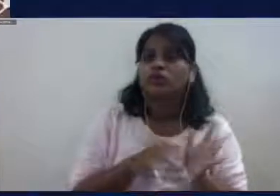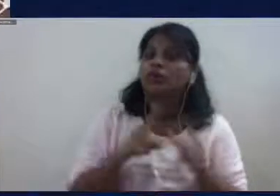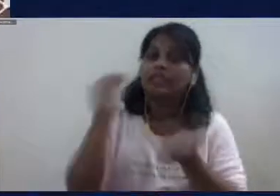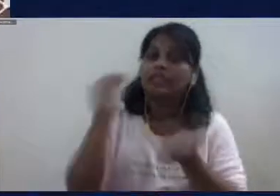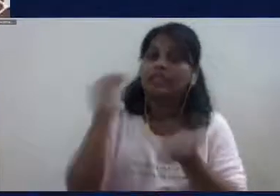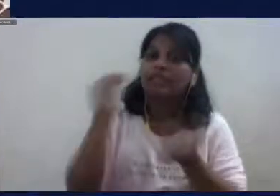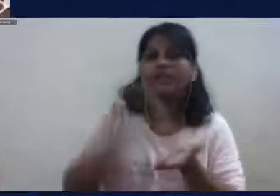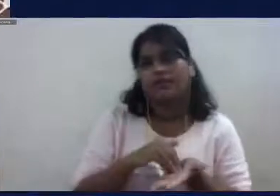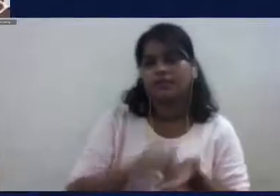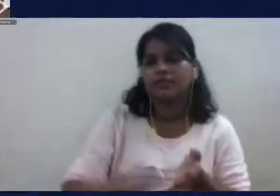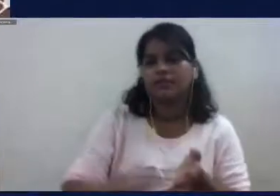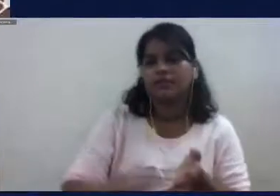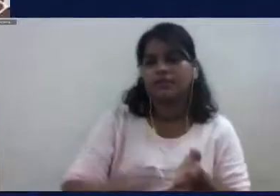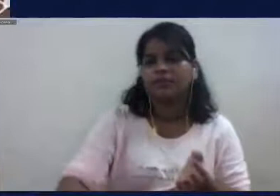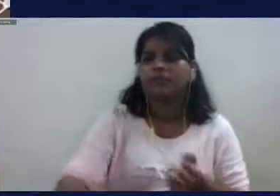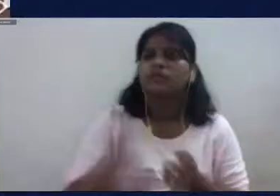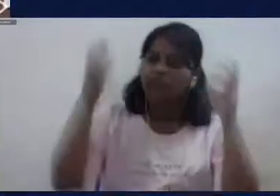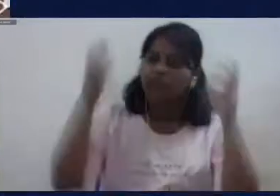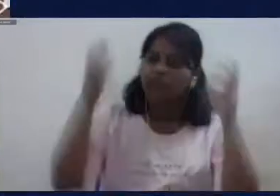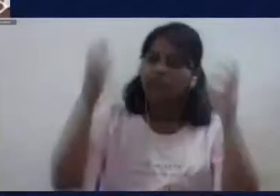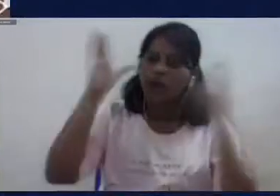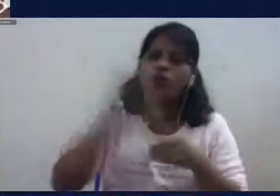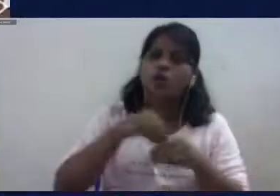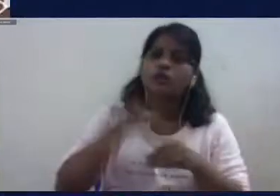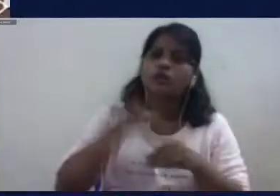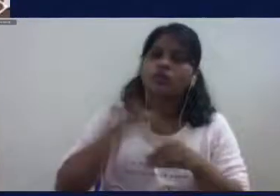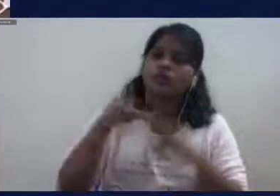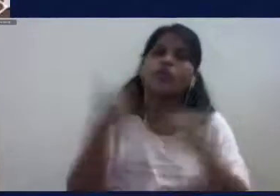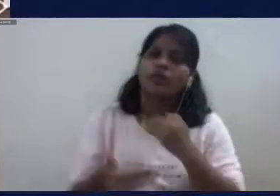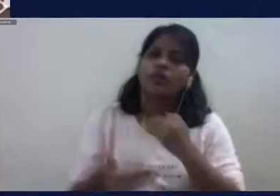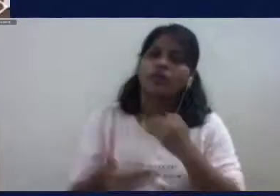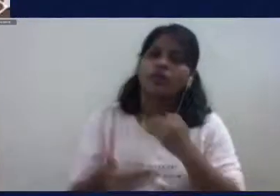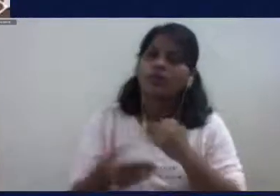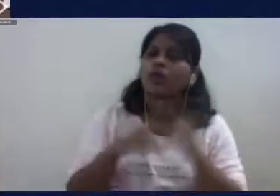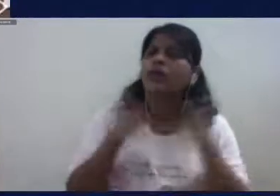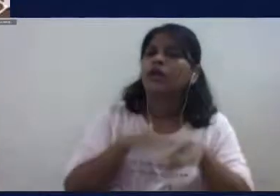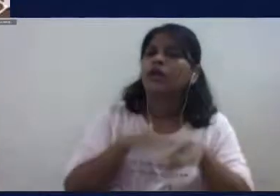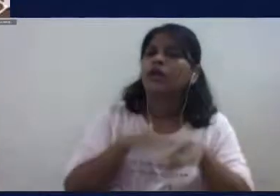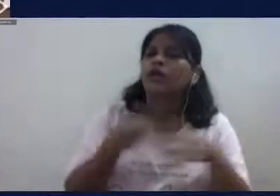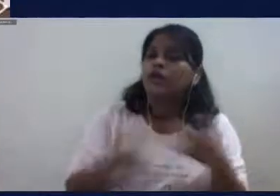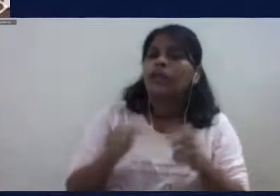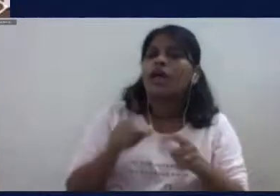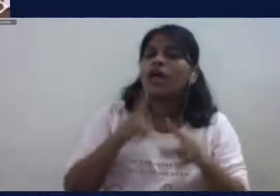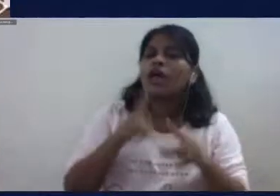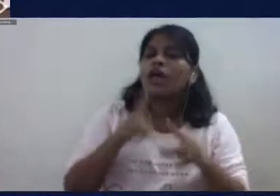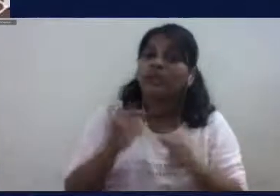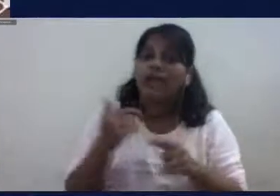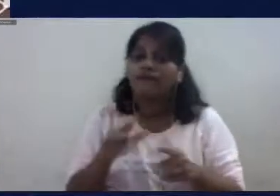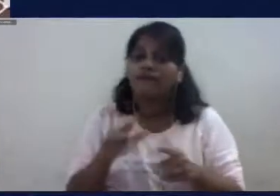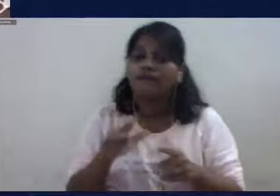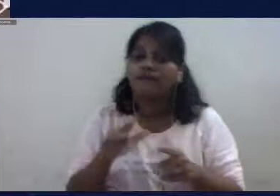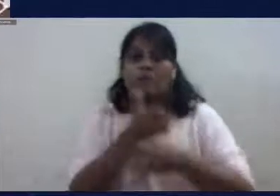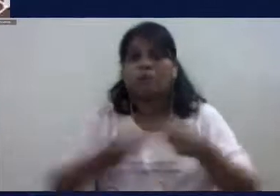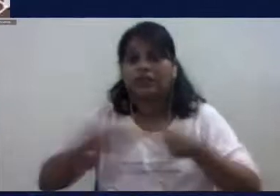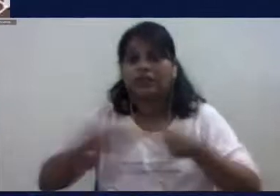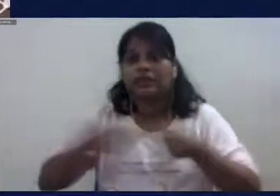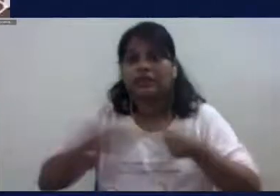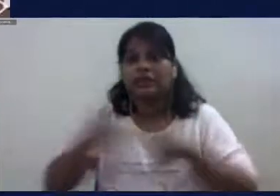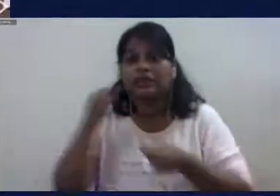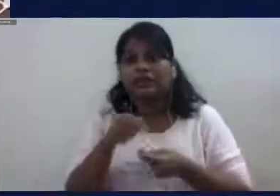again. That's the concept that they went with. What that does is it actually hurts their business in a way, isn't it?